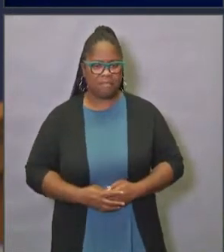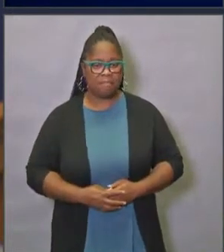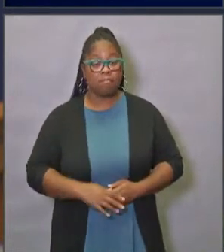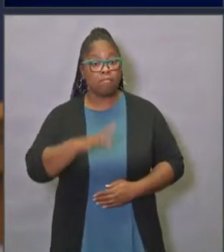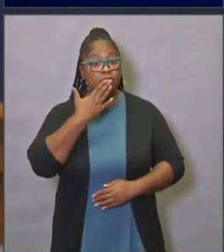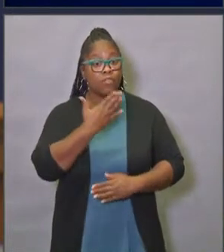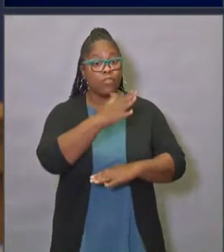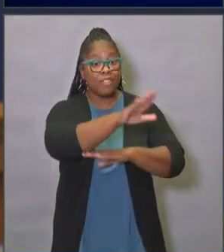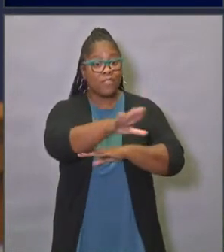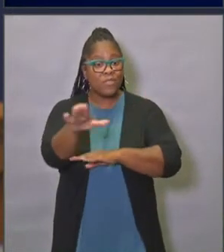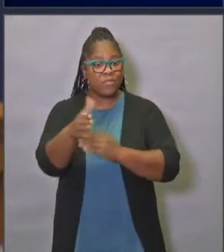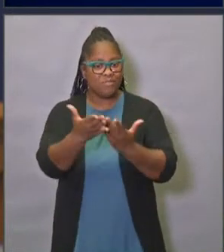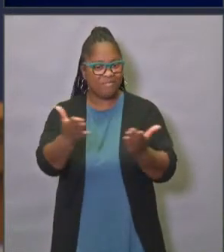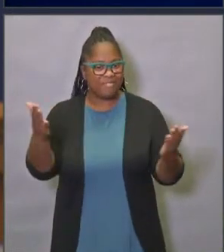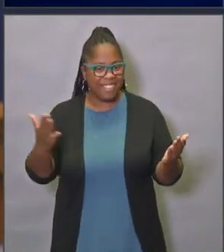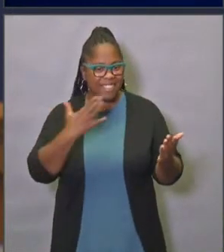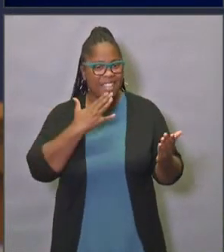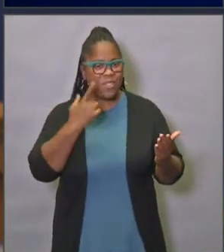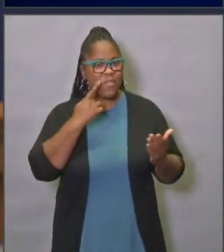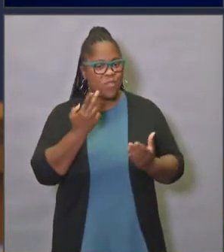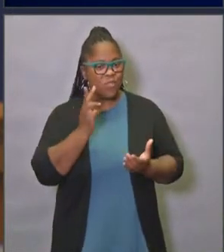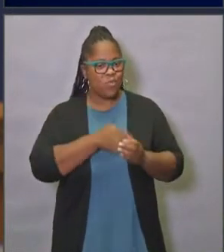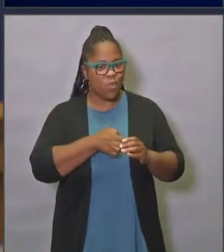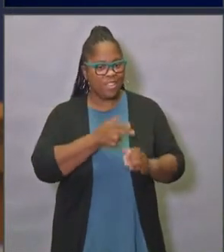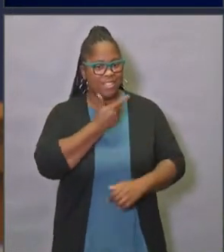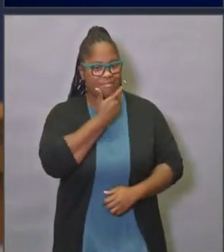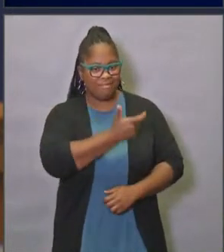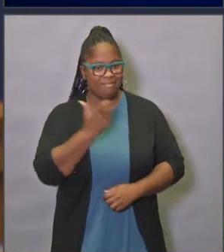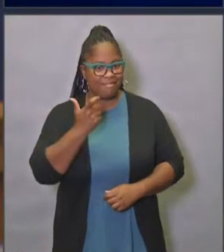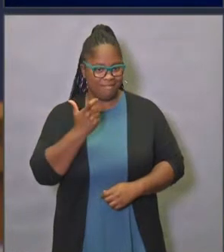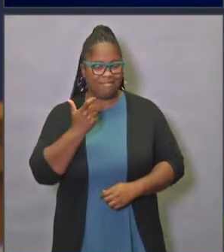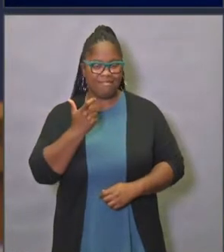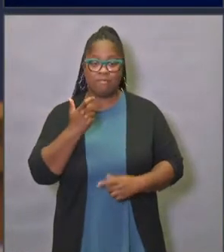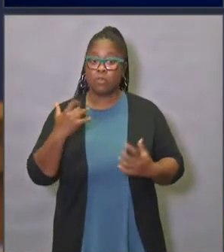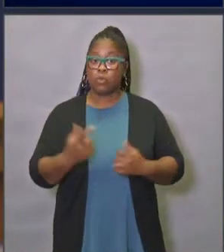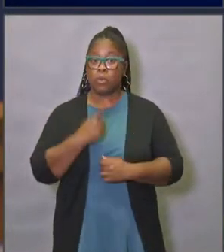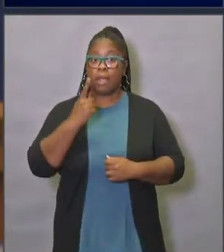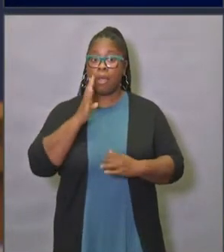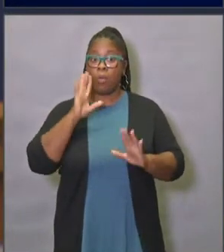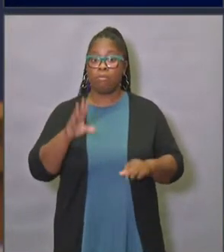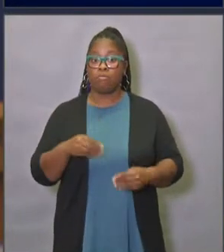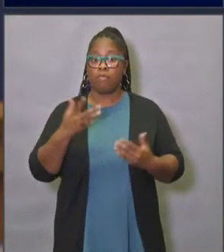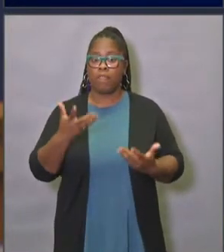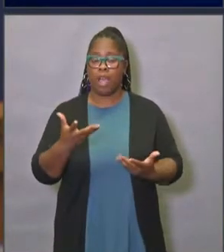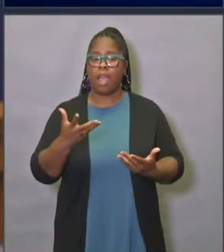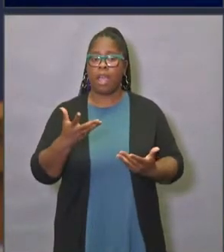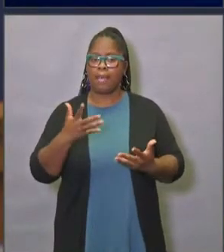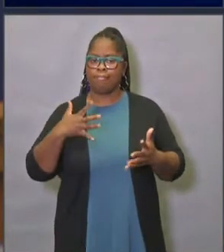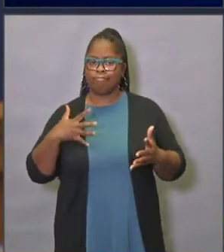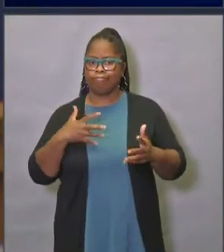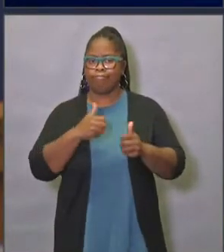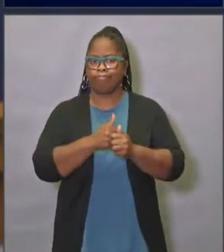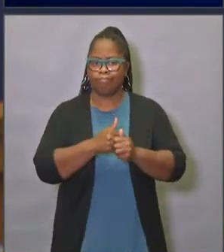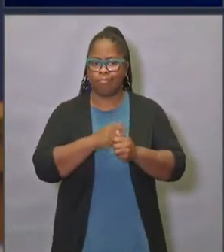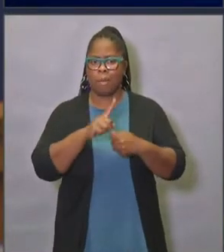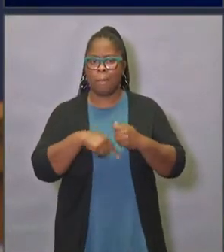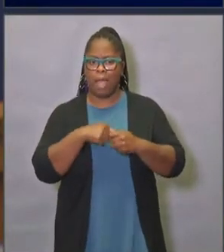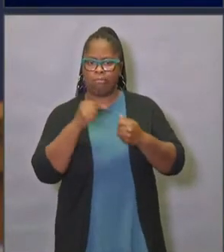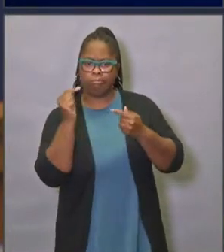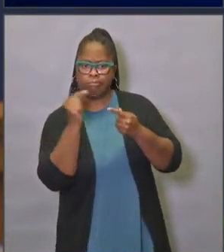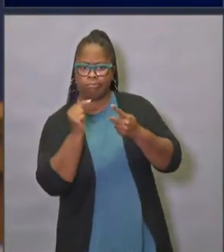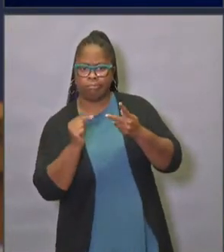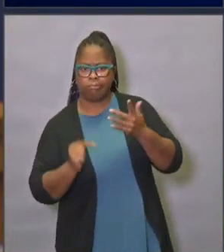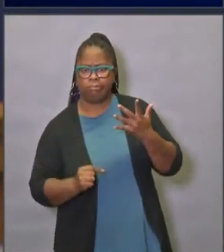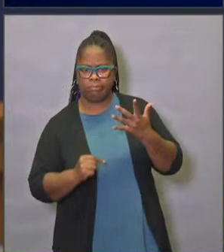good afternoon, everyone. Thanks so much for joining us. Today I'm going to provide an update on the indicators that